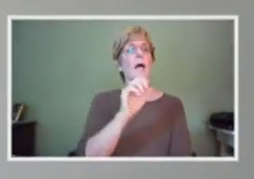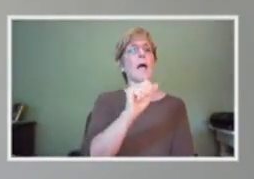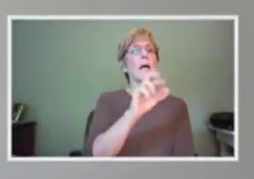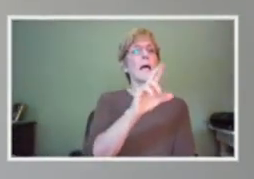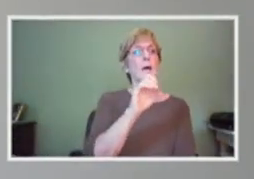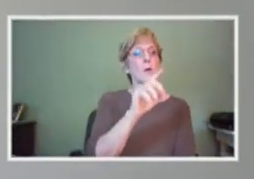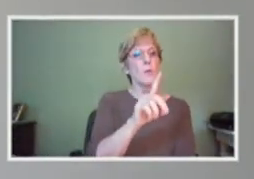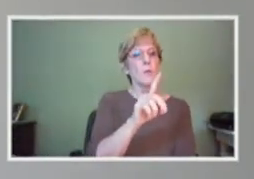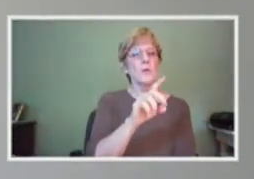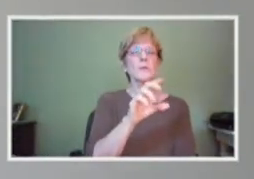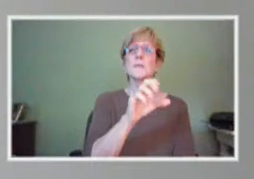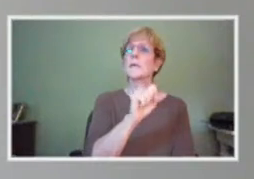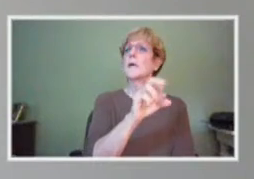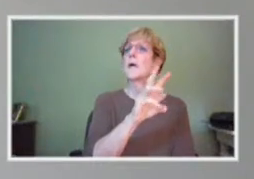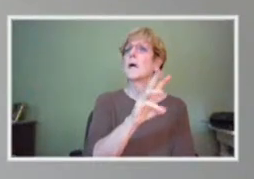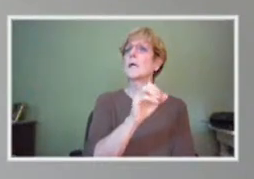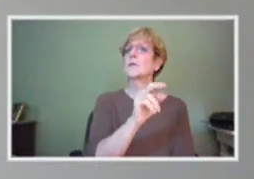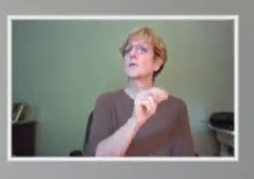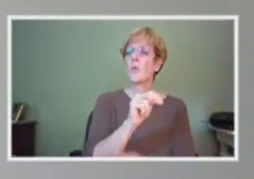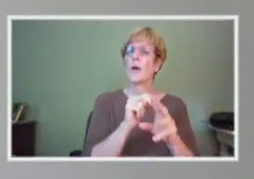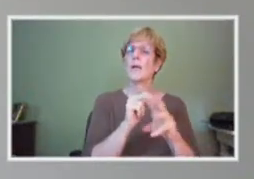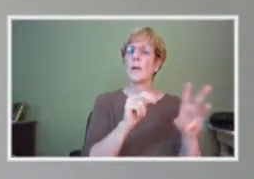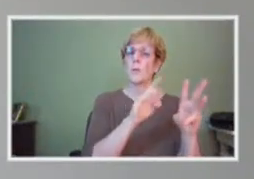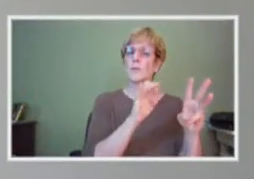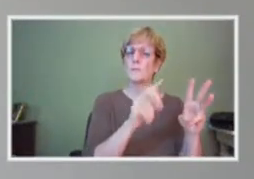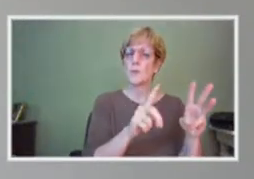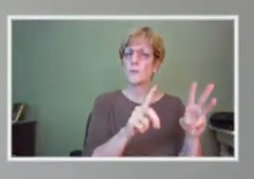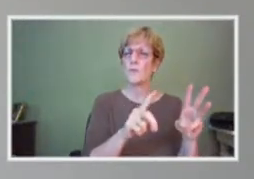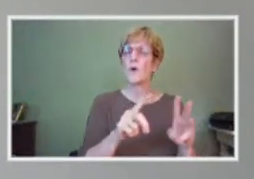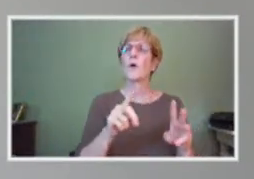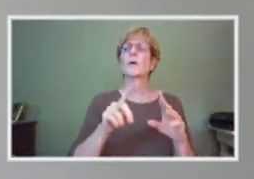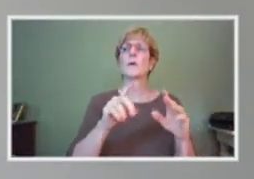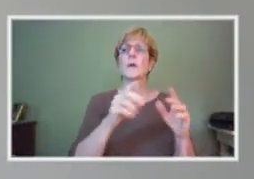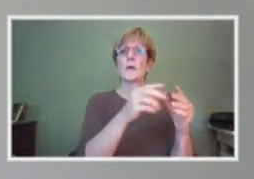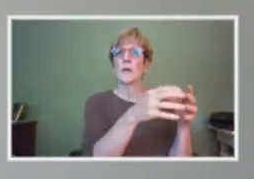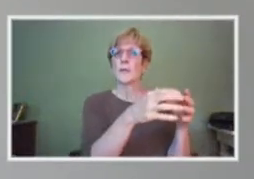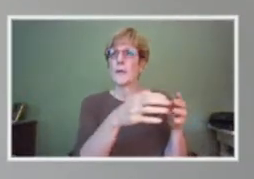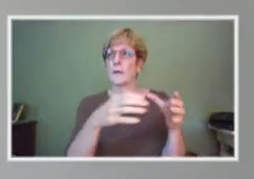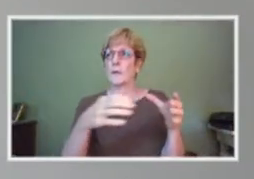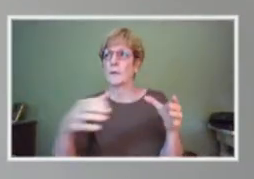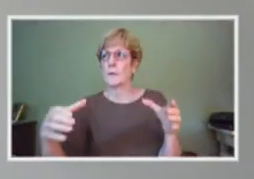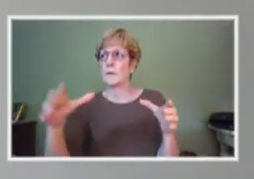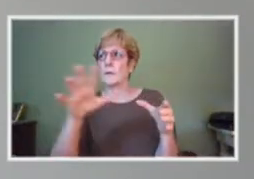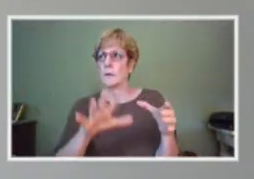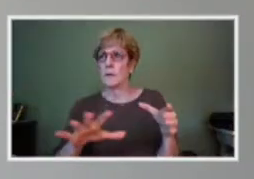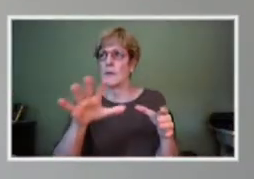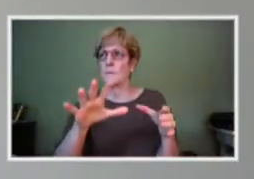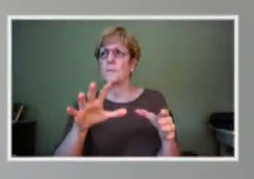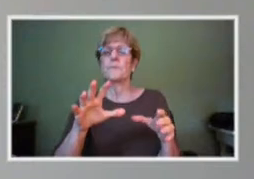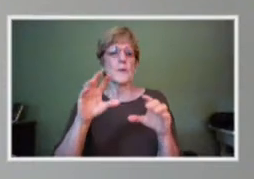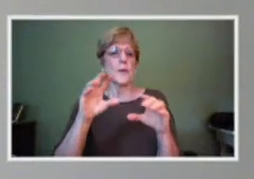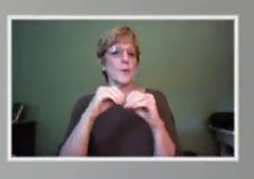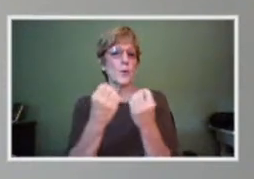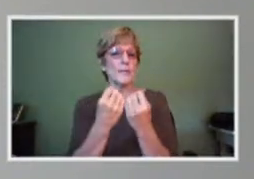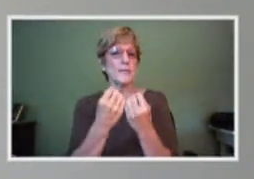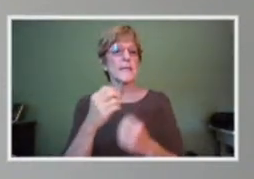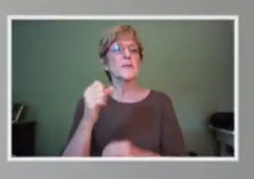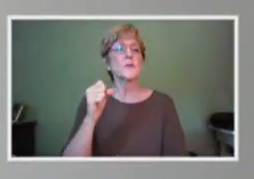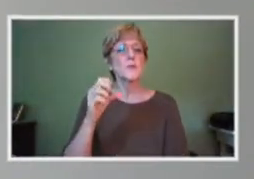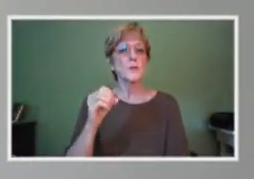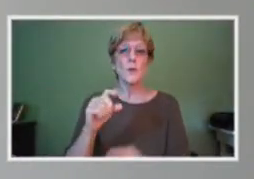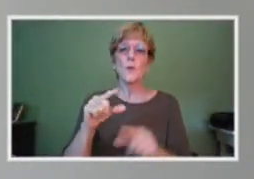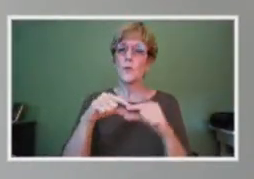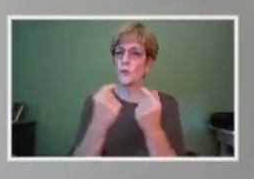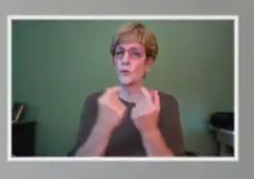SWAN at West Boulevard, which stretches, you have the West Boulevard Neighborhood Organization. And so there are groups that are very